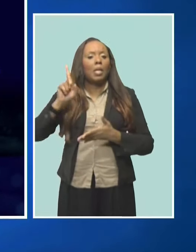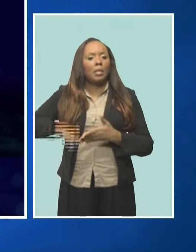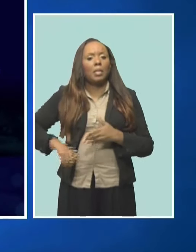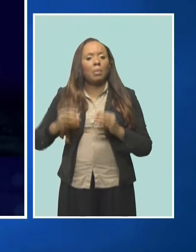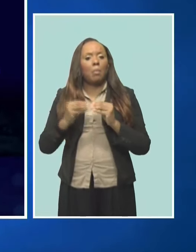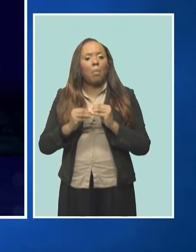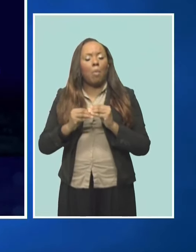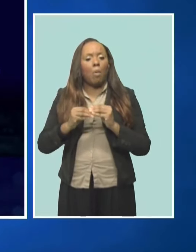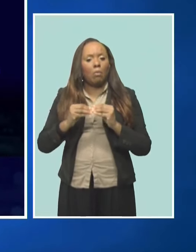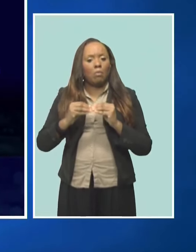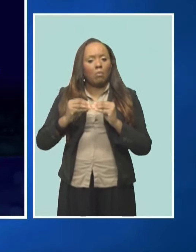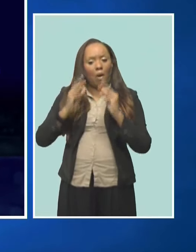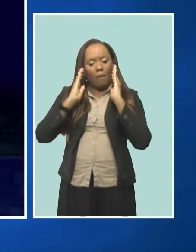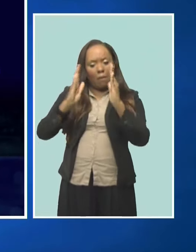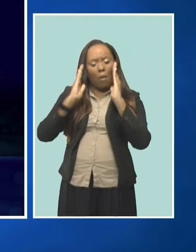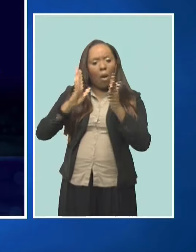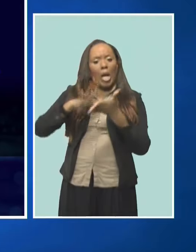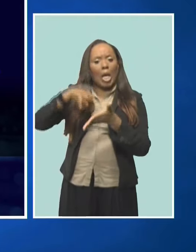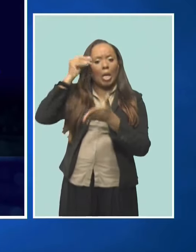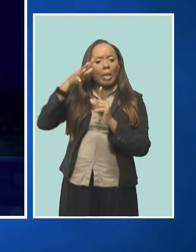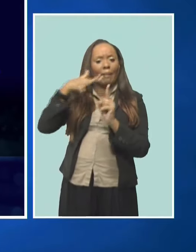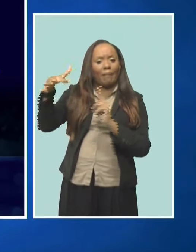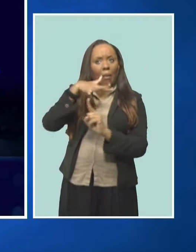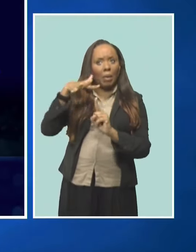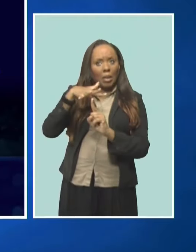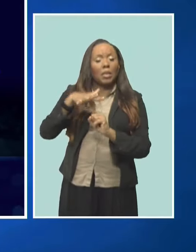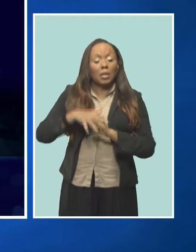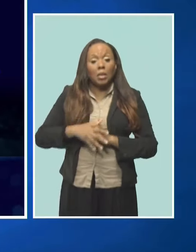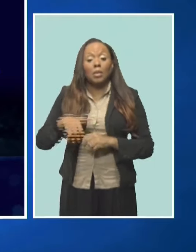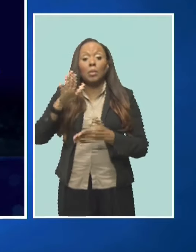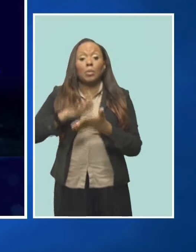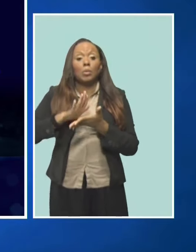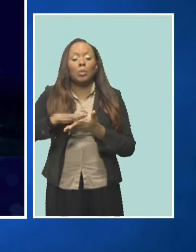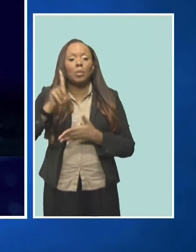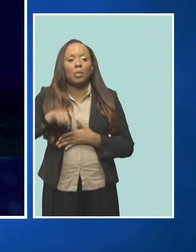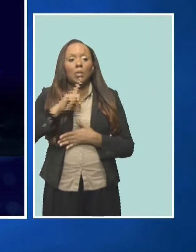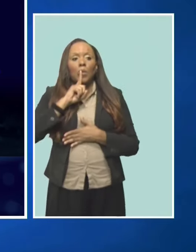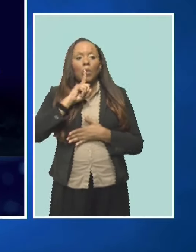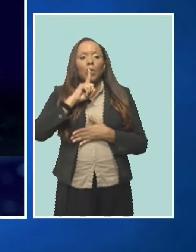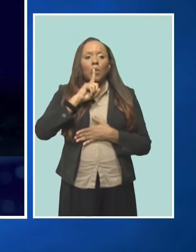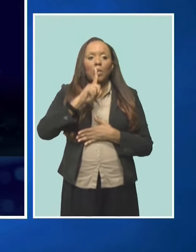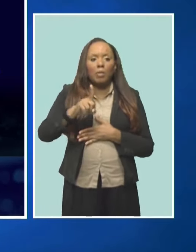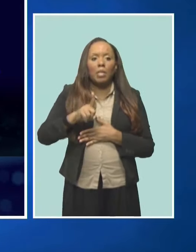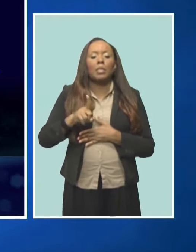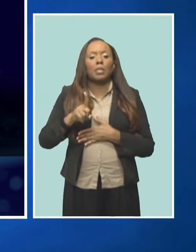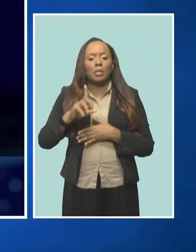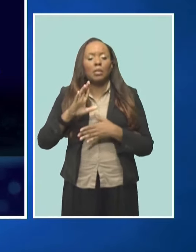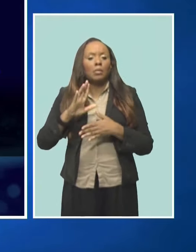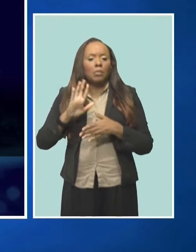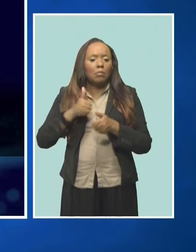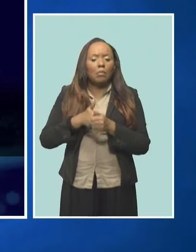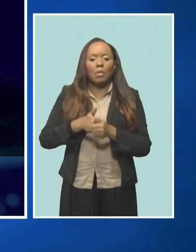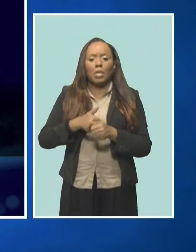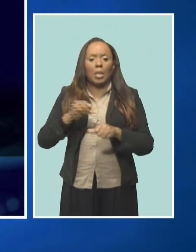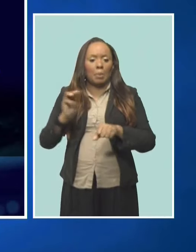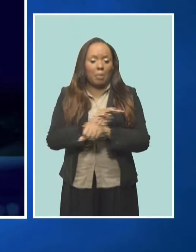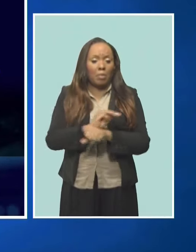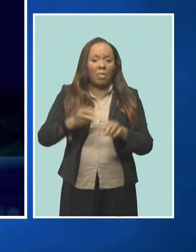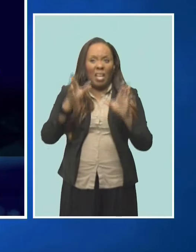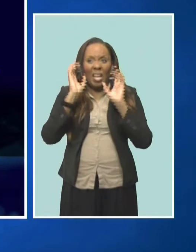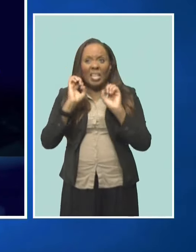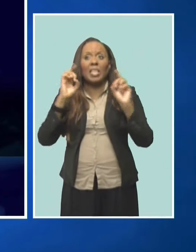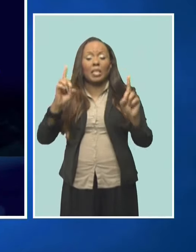environment. Having said the above, schools should take guidance from the Ministry of Education, technological and